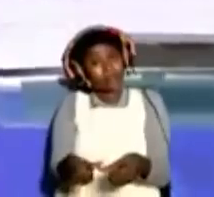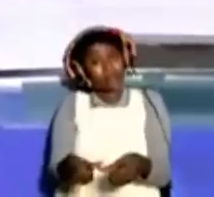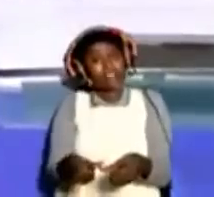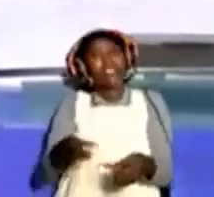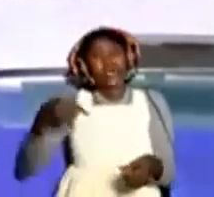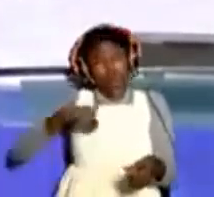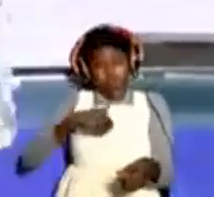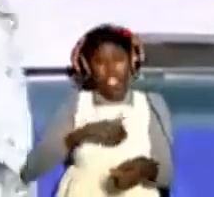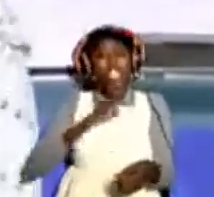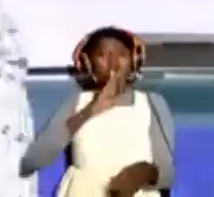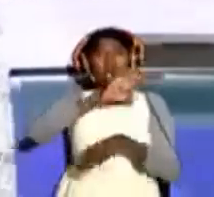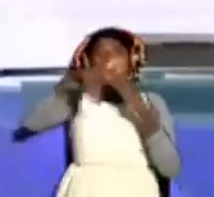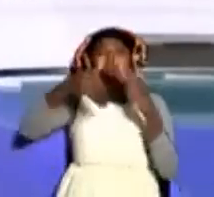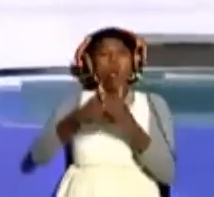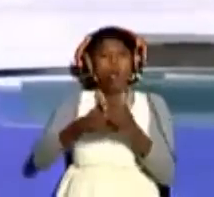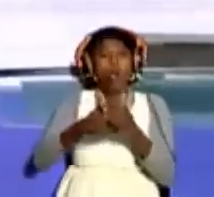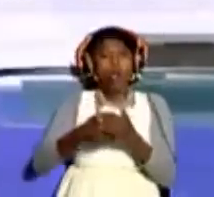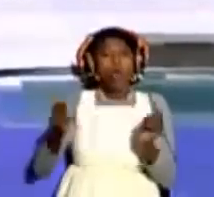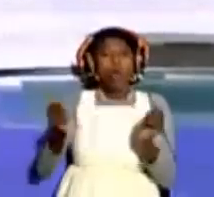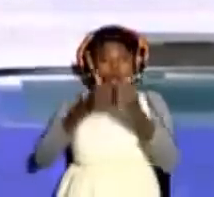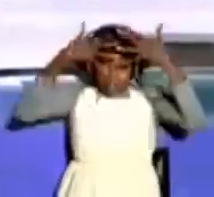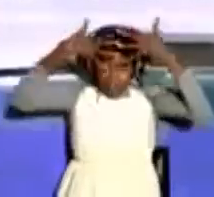And we all with unveiled face,